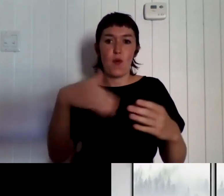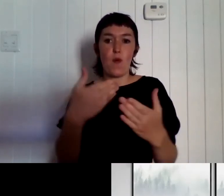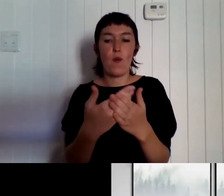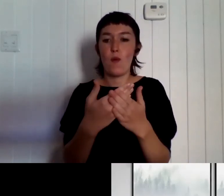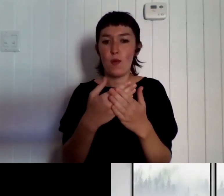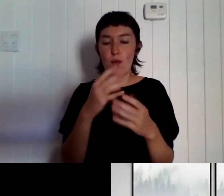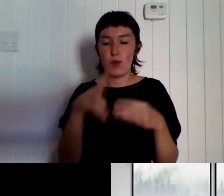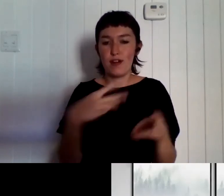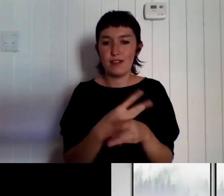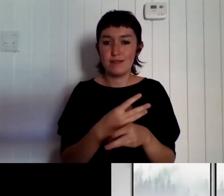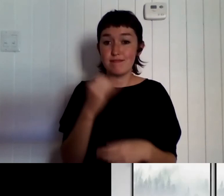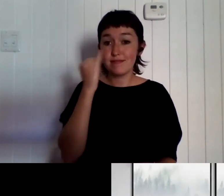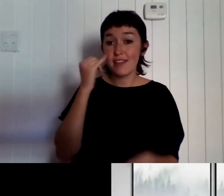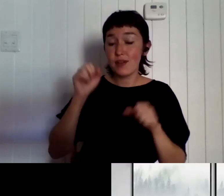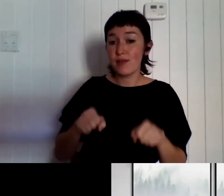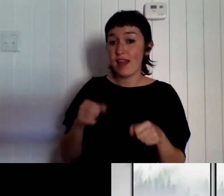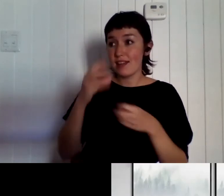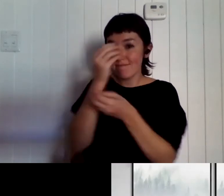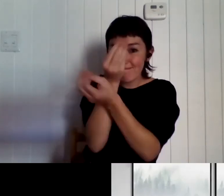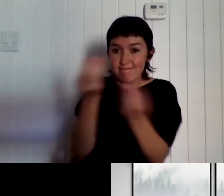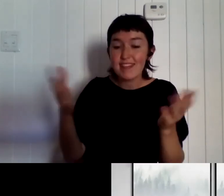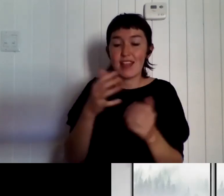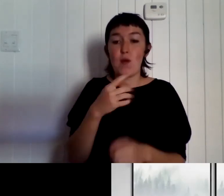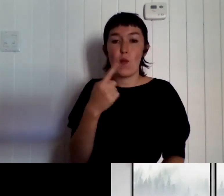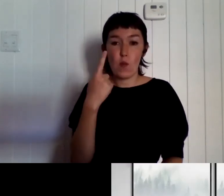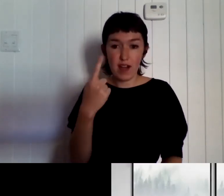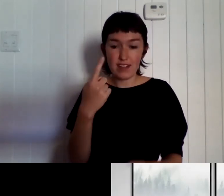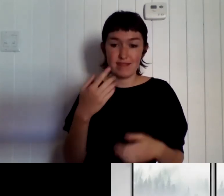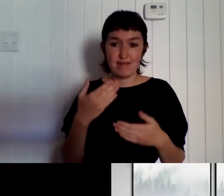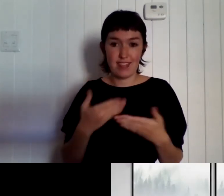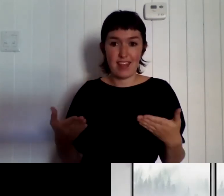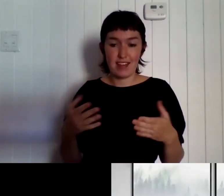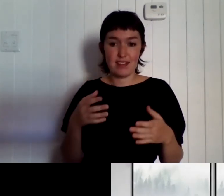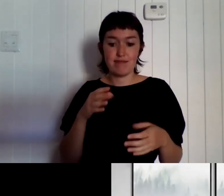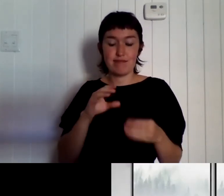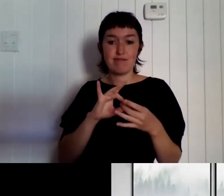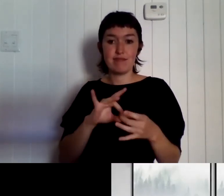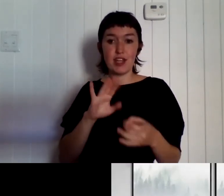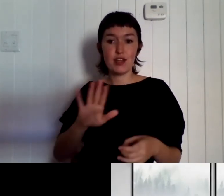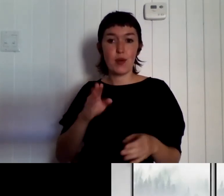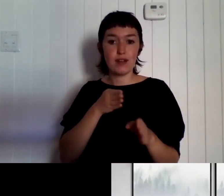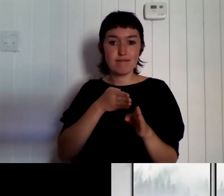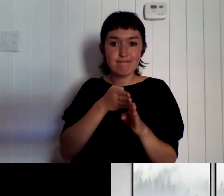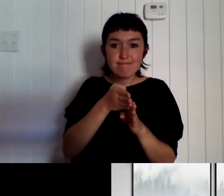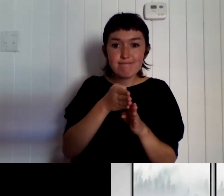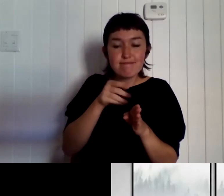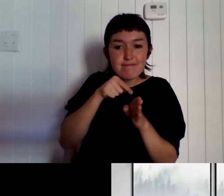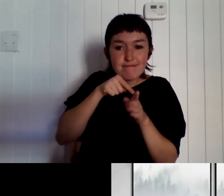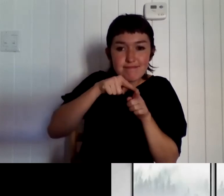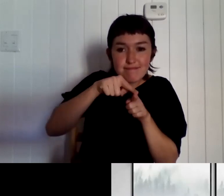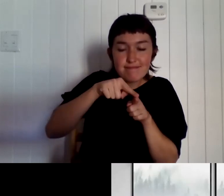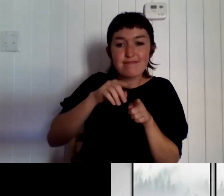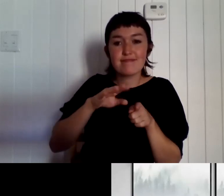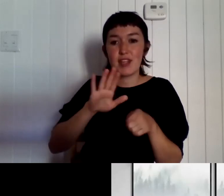them one thing about your area of expertise. What is it? Oh, wow. One thing about my